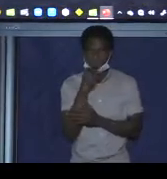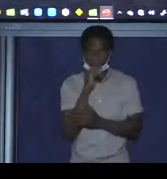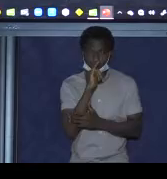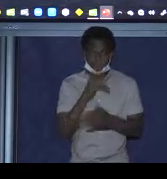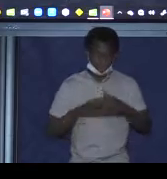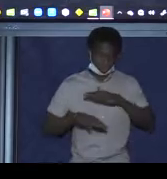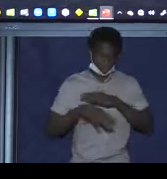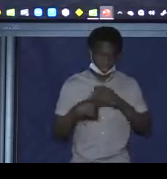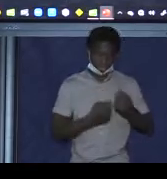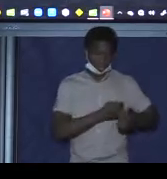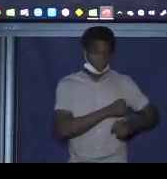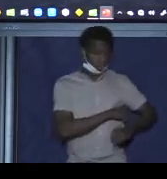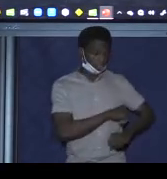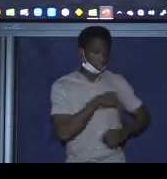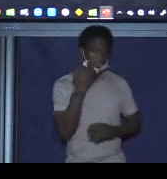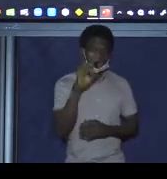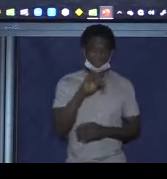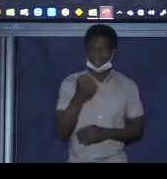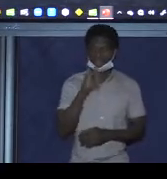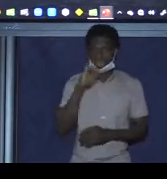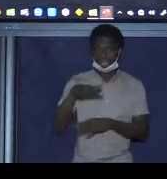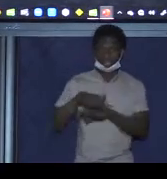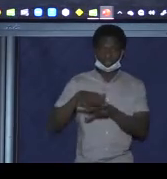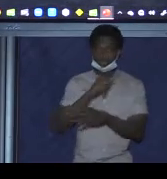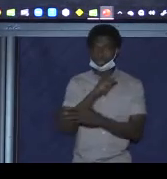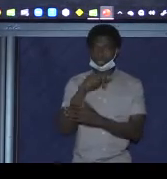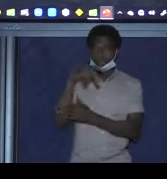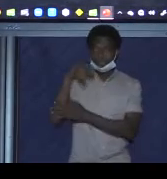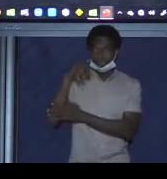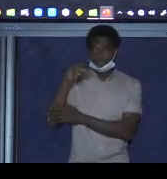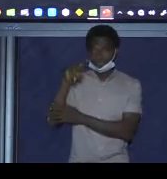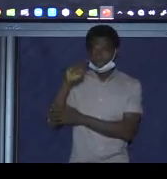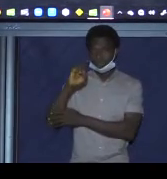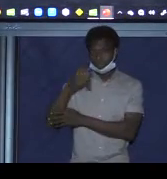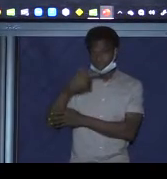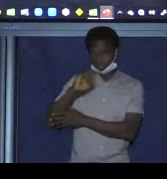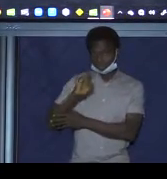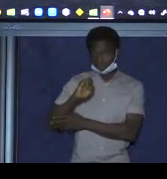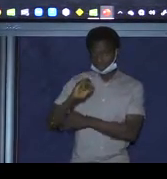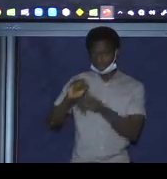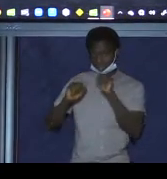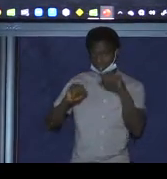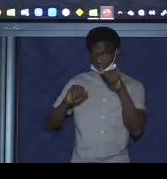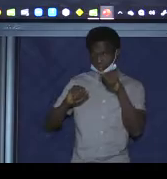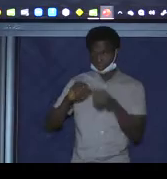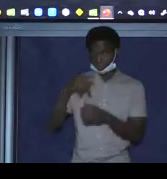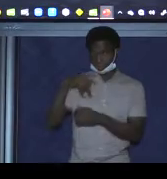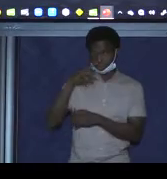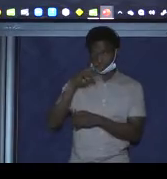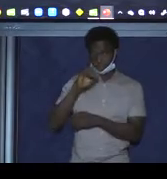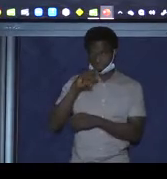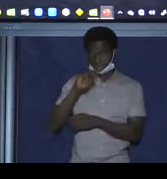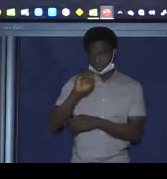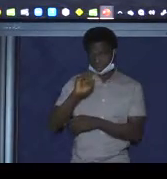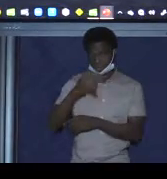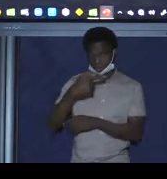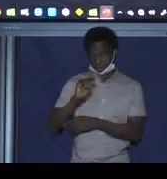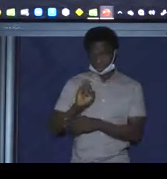One who is under the protection of another is called a protege. Yes, a protege.